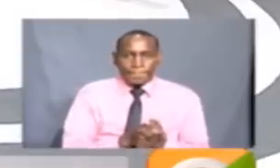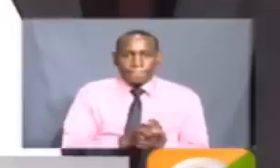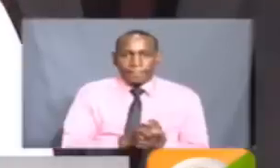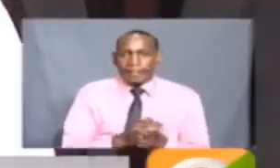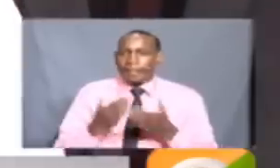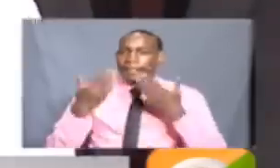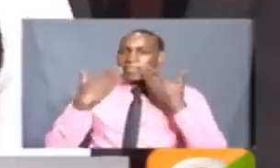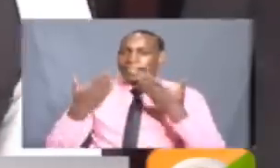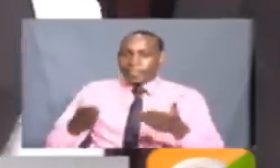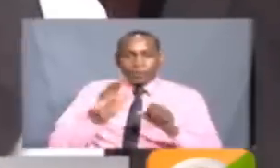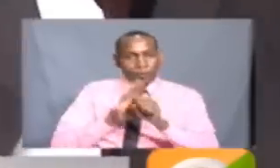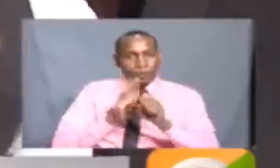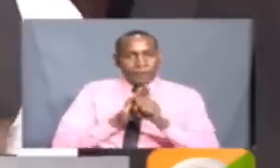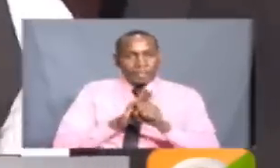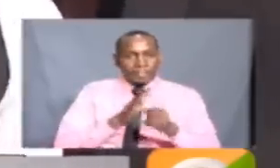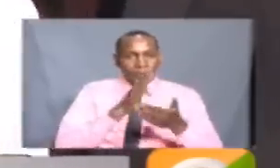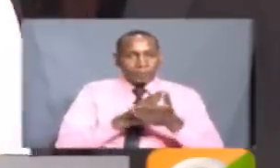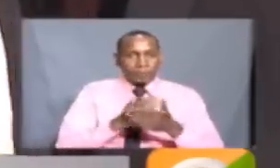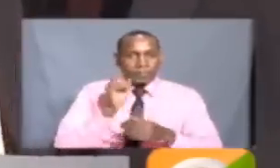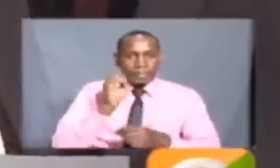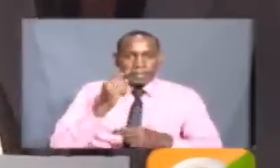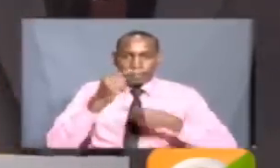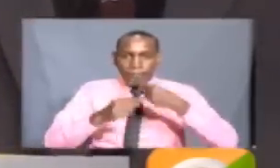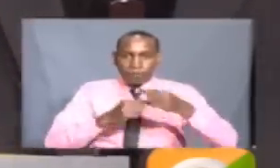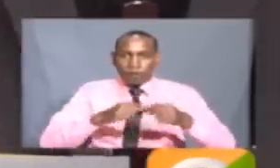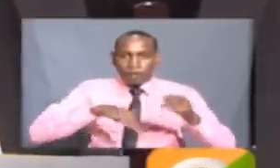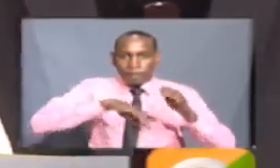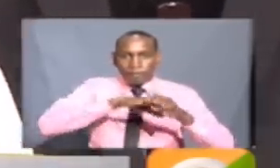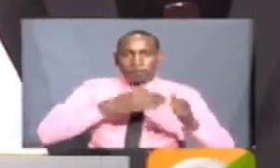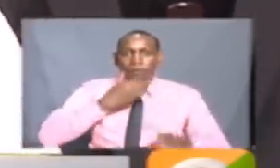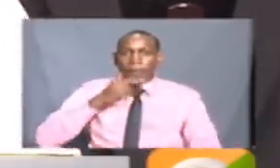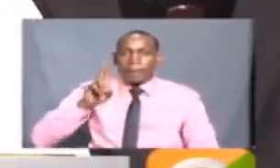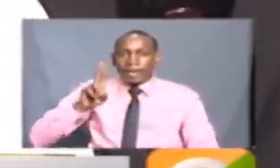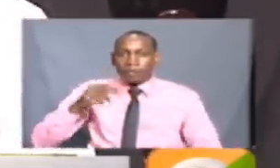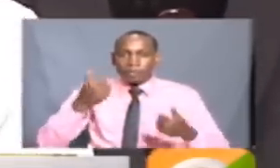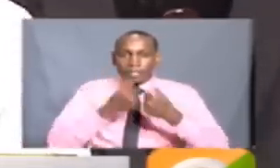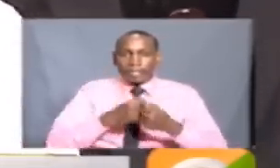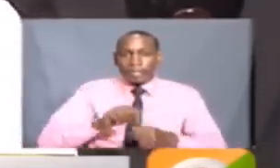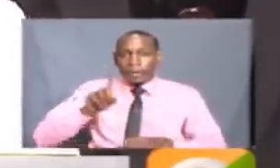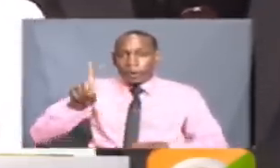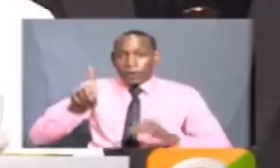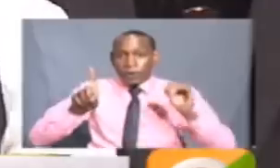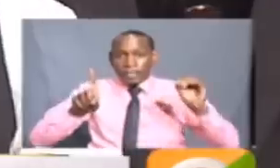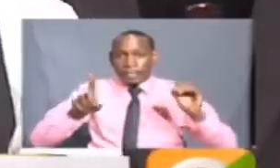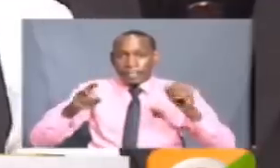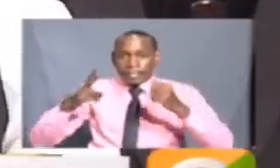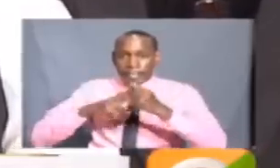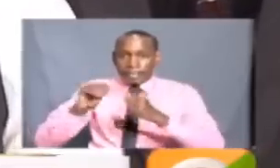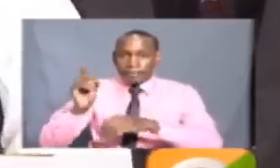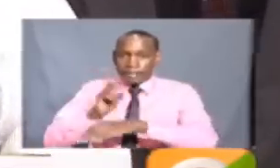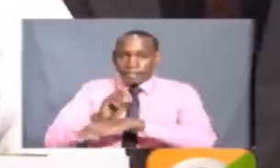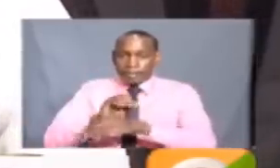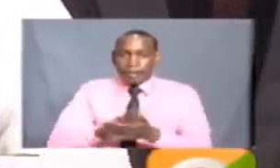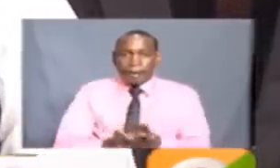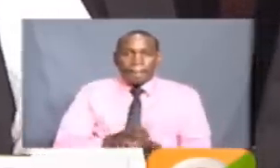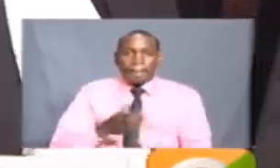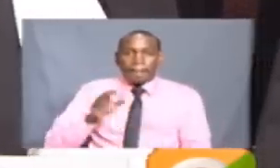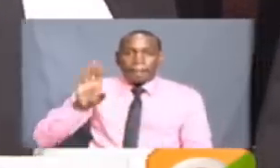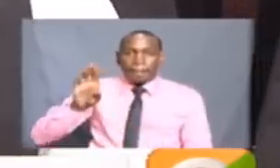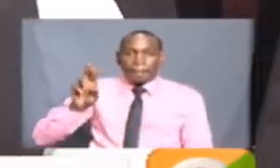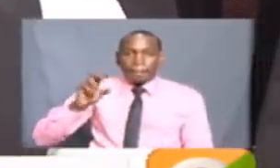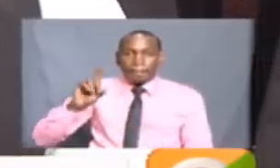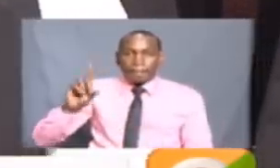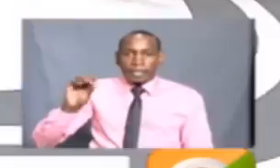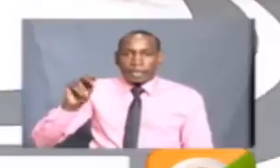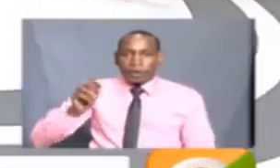Gentlemen, thank you so thank much. Thank you very much. By the way, if you're keeping track of the Manchester United Barcelona game, it is still 1-0 in the 70th minute to Barcelona.